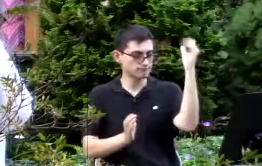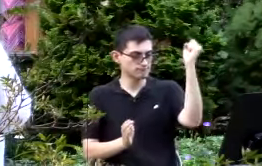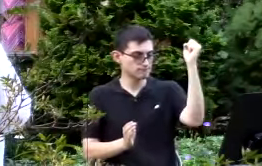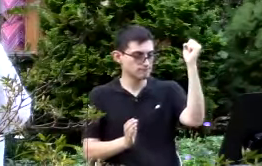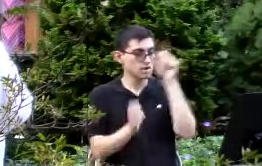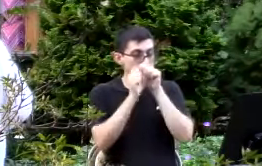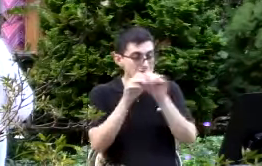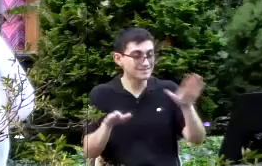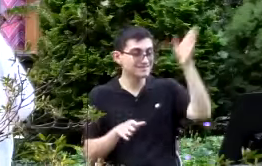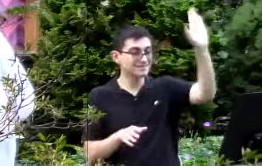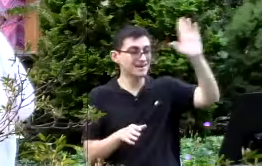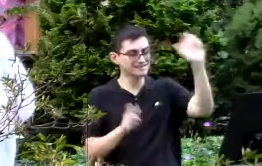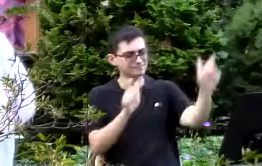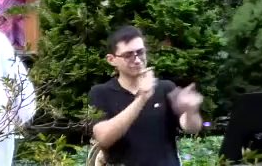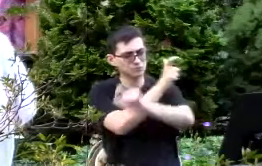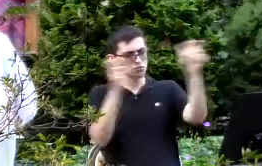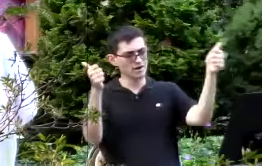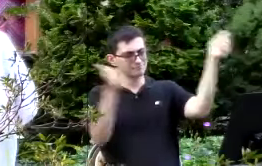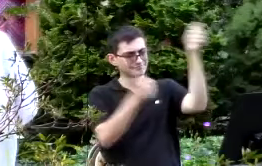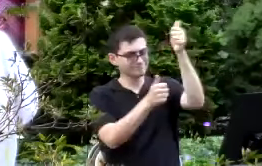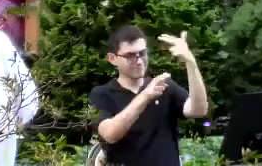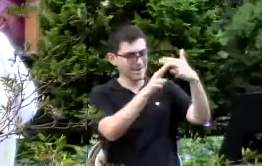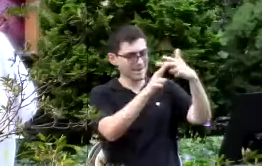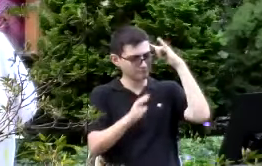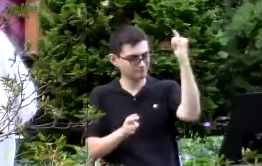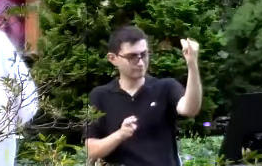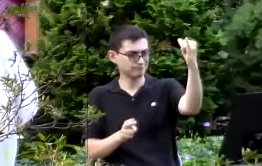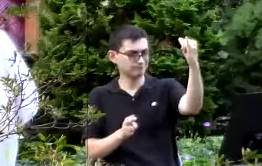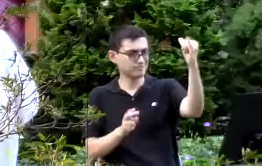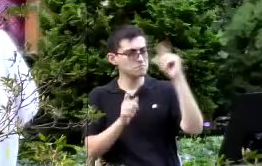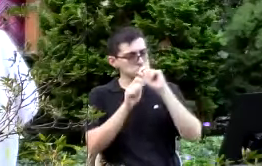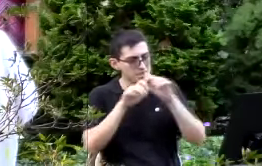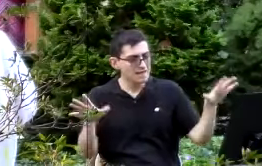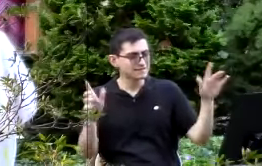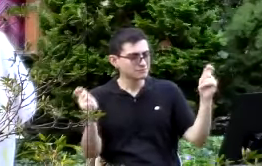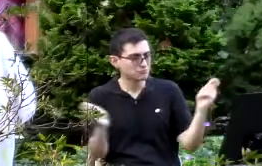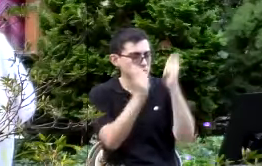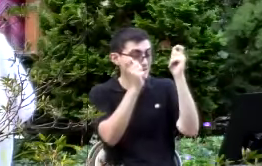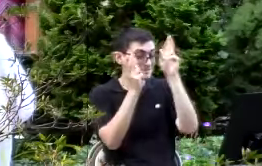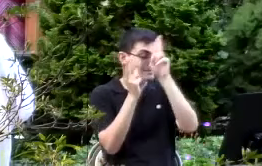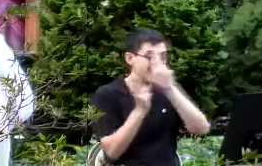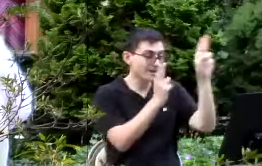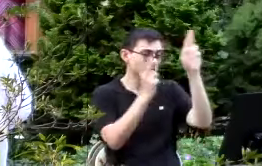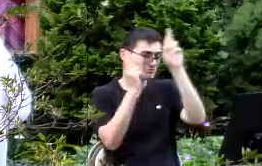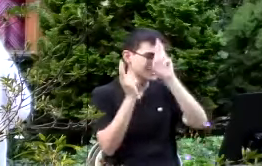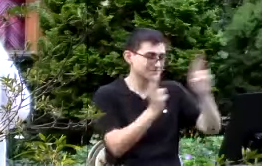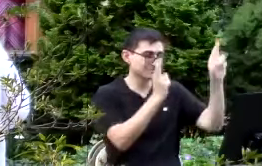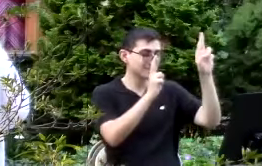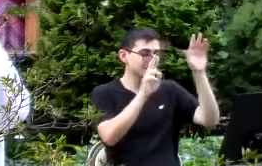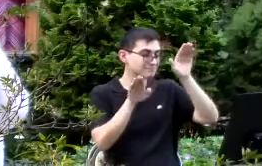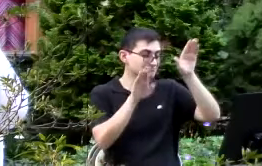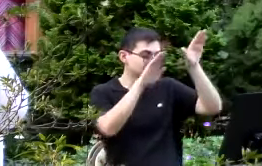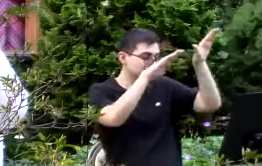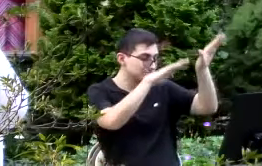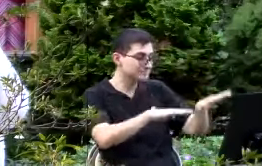Yehe Shmei Rabbah mevorach le'olam olmei olmaya, Yit barach v'yish tabach v'yit pa'ar v'yit ramam v'yit